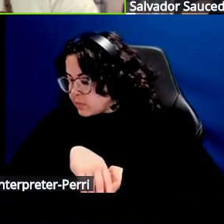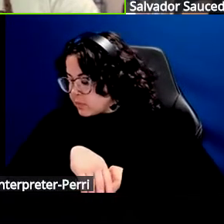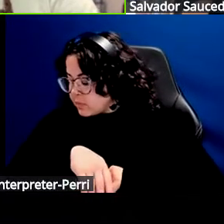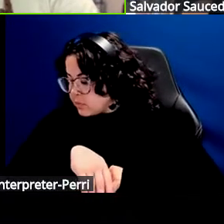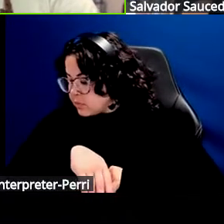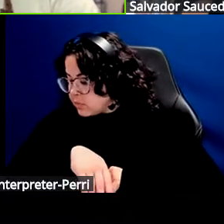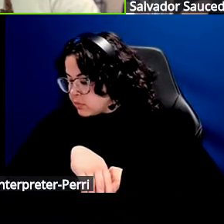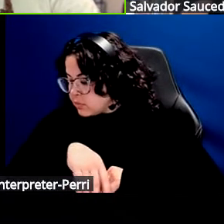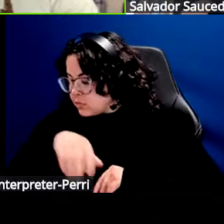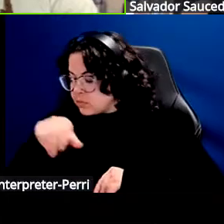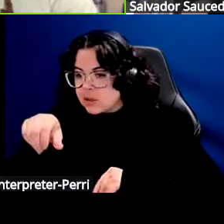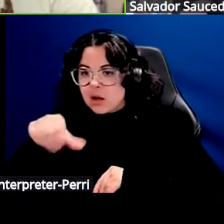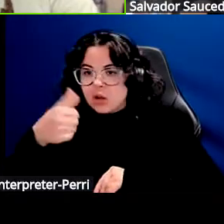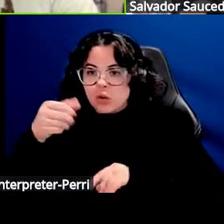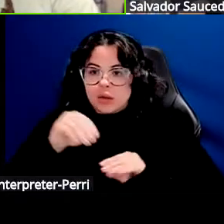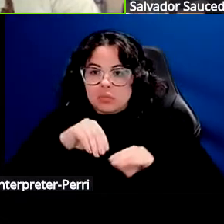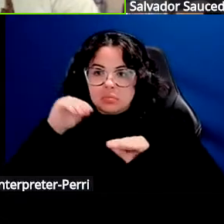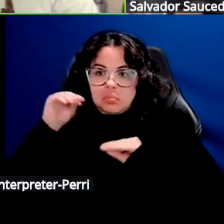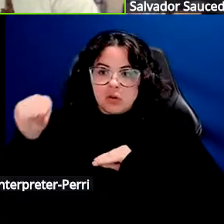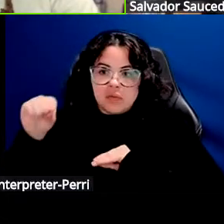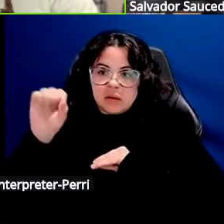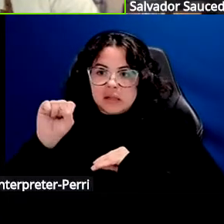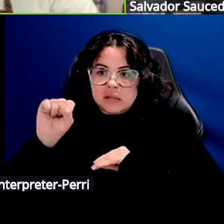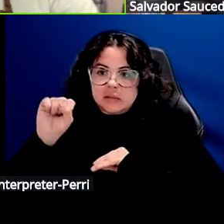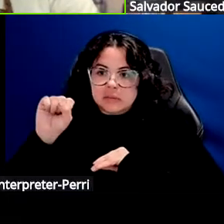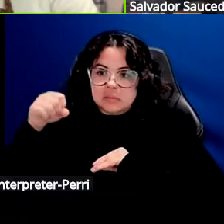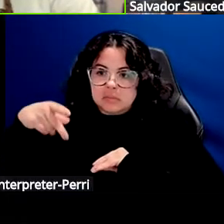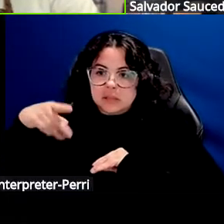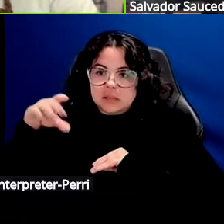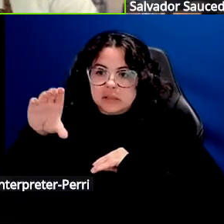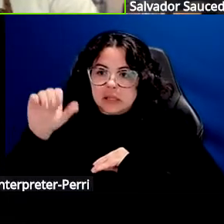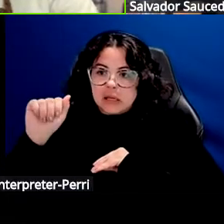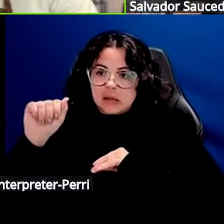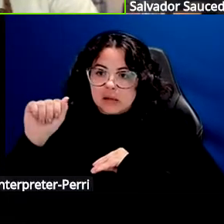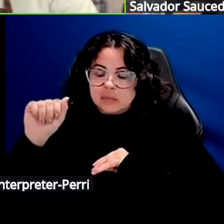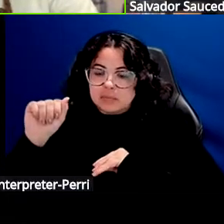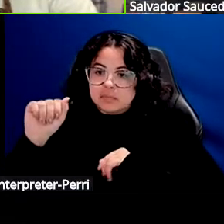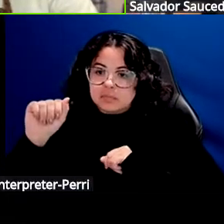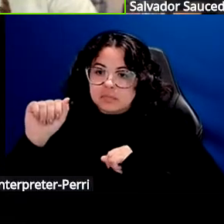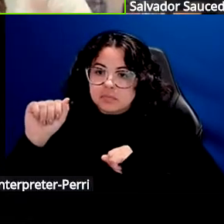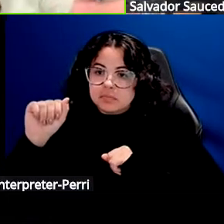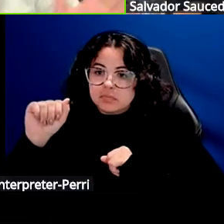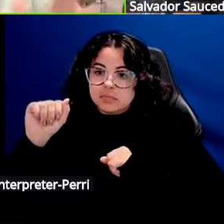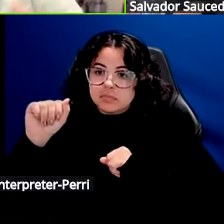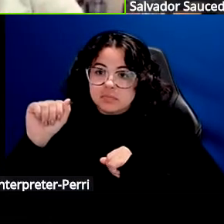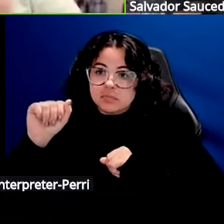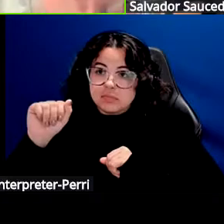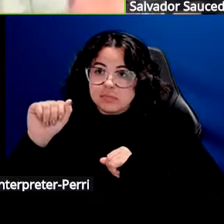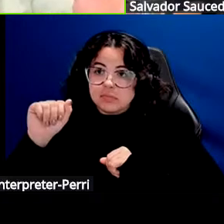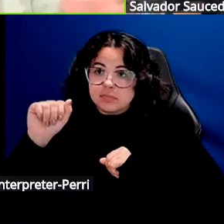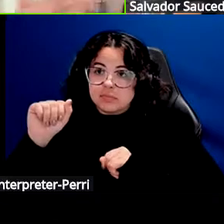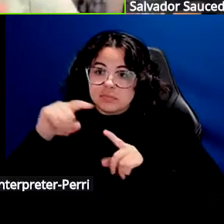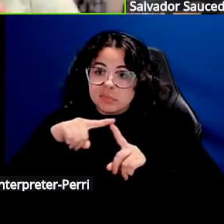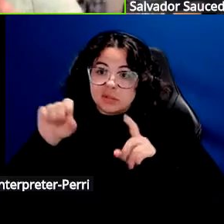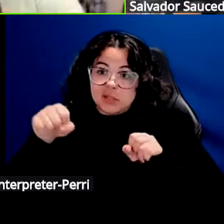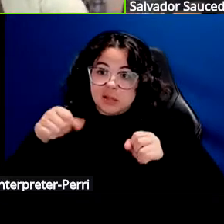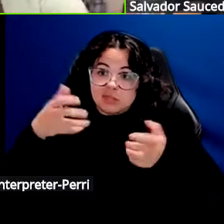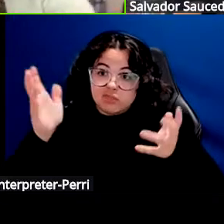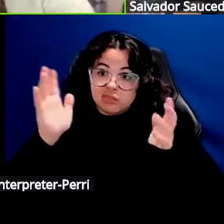the relocation of SPCA. So, but yeah, we